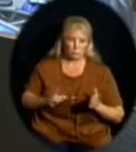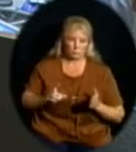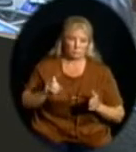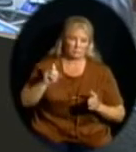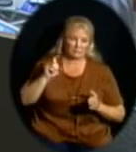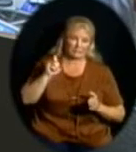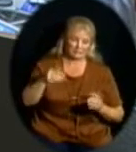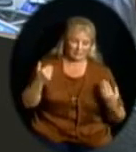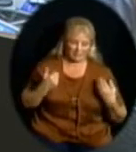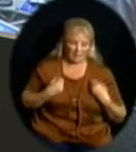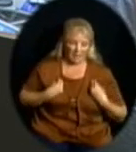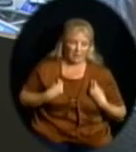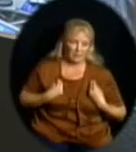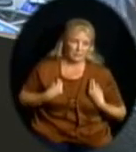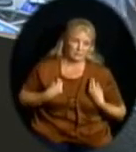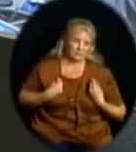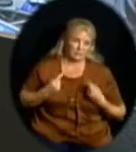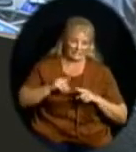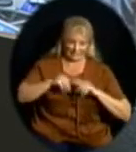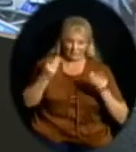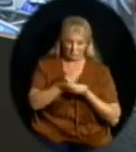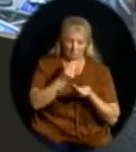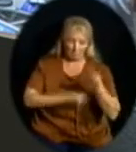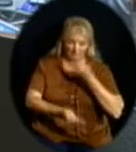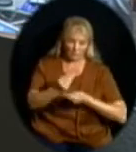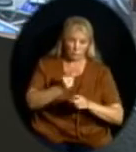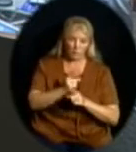Good question. Anyone else?